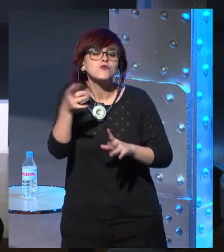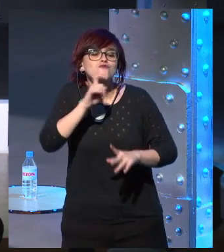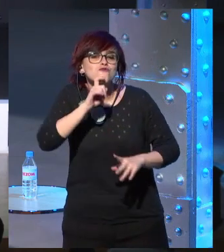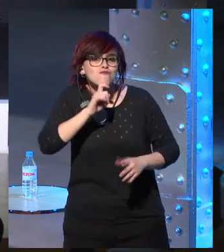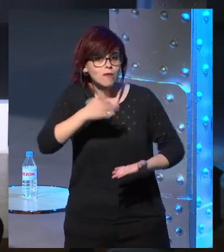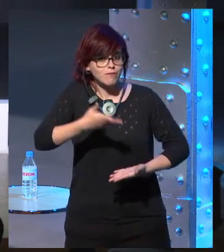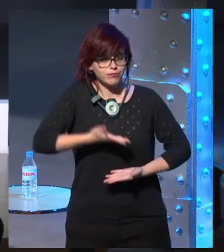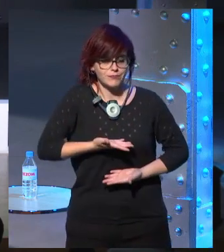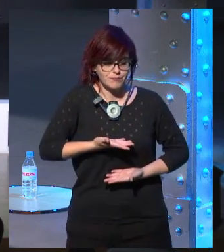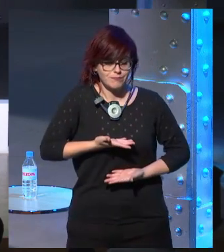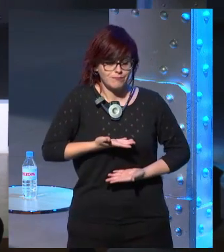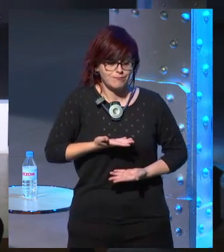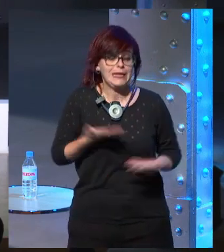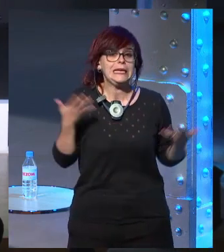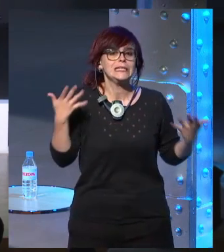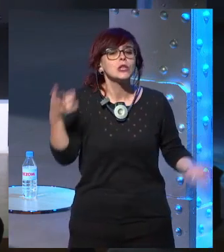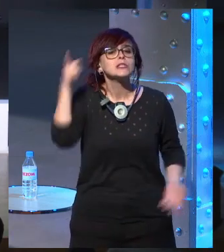What happens to teachers?